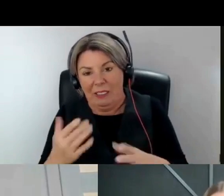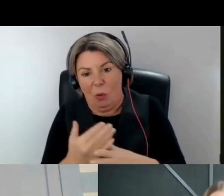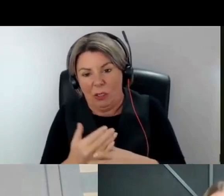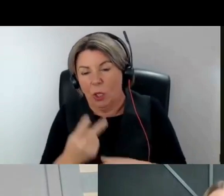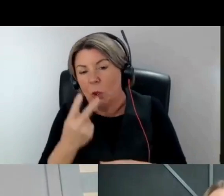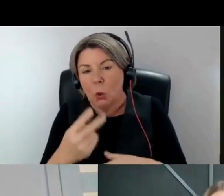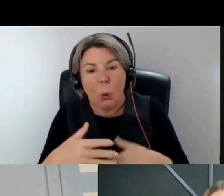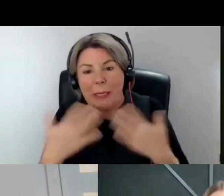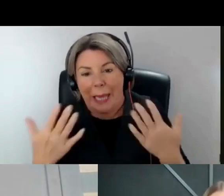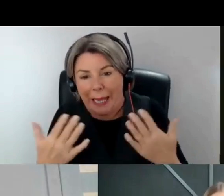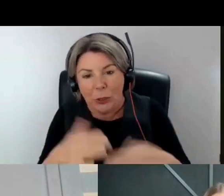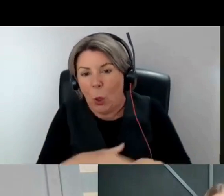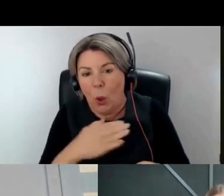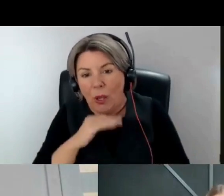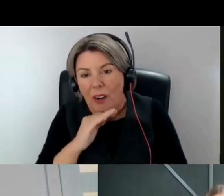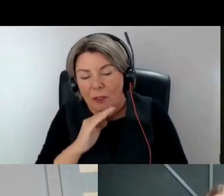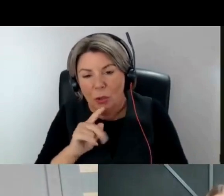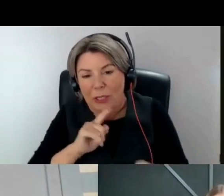better, that's not been long enough.